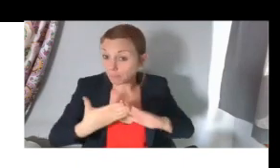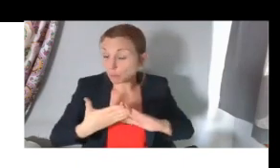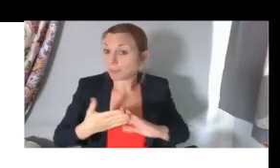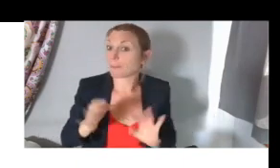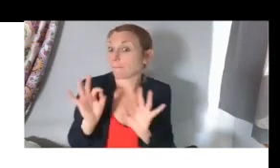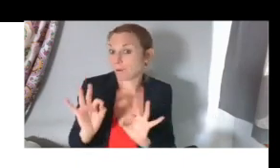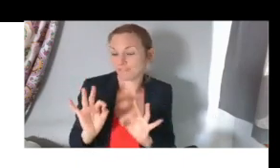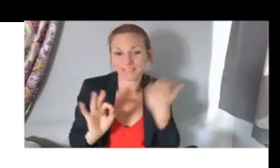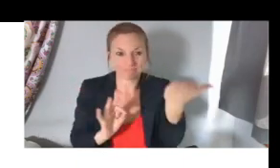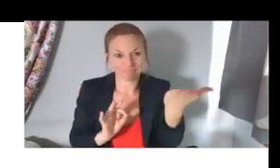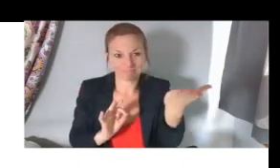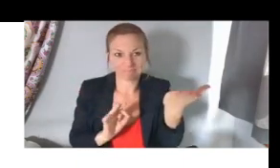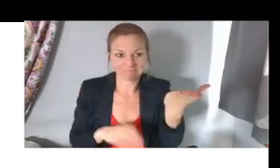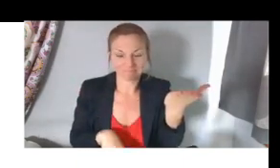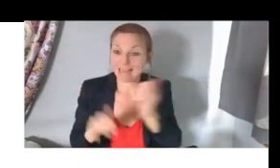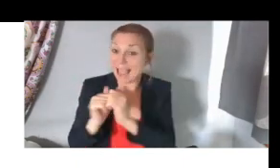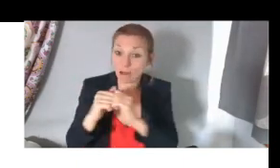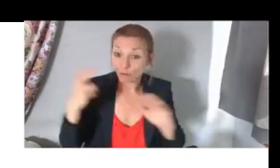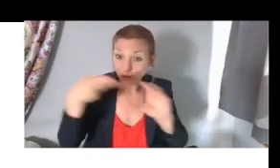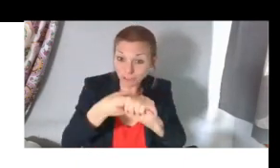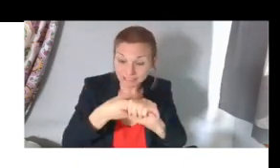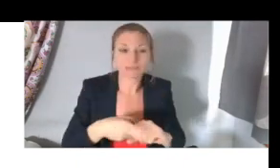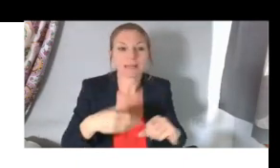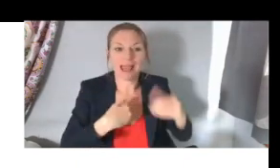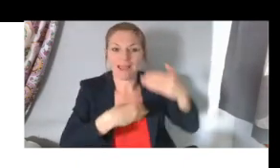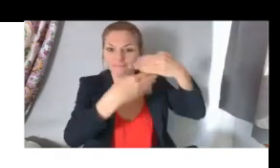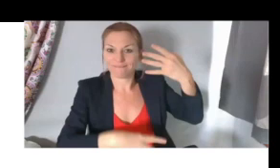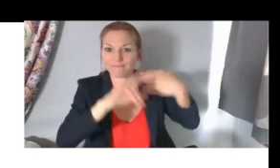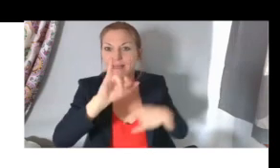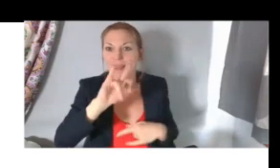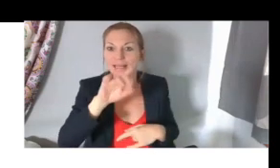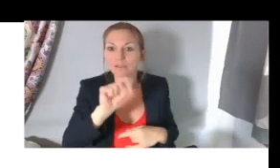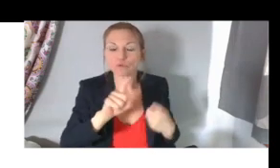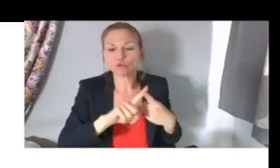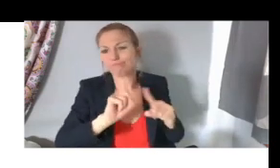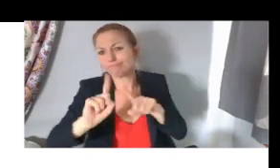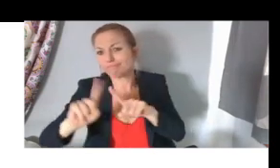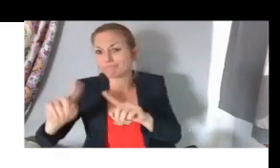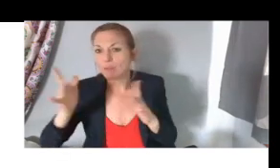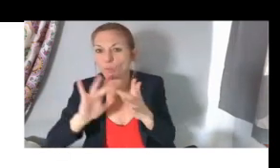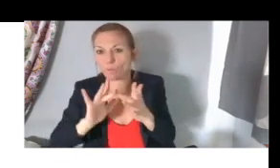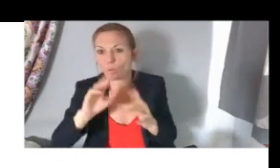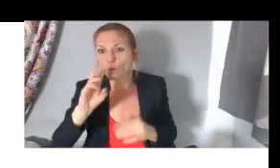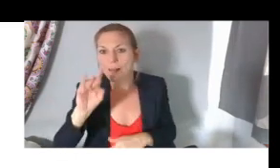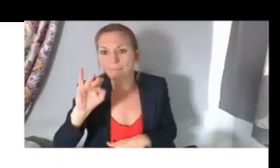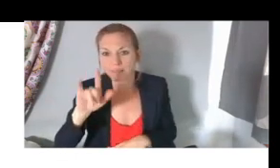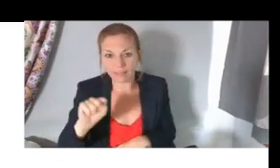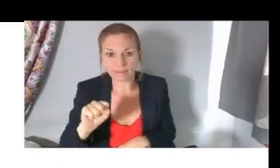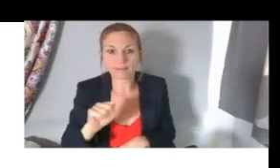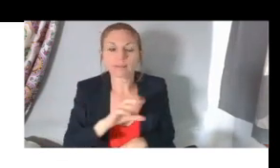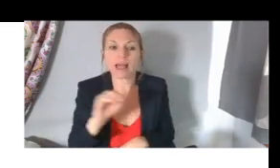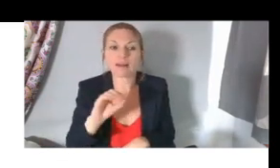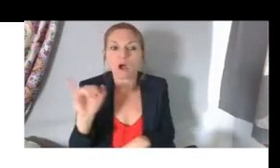has links to ELA's website. I will also in the chat add the link to ELA's